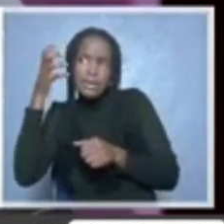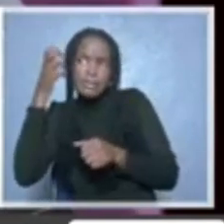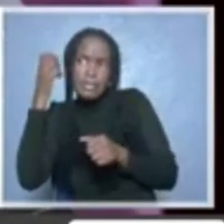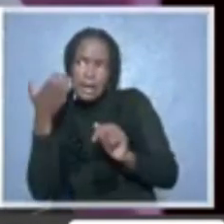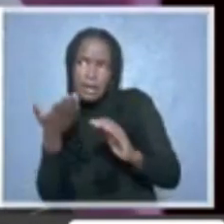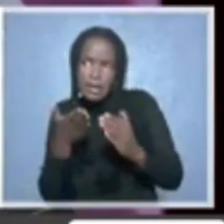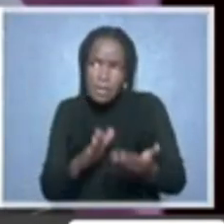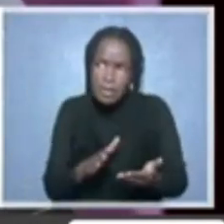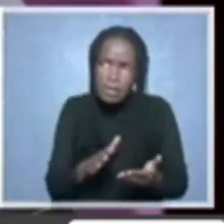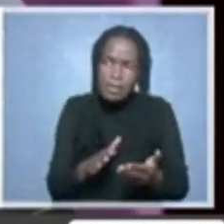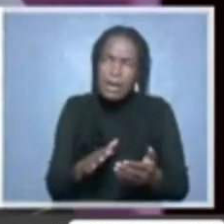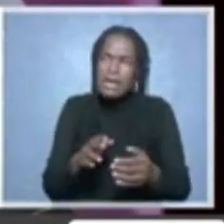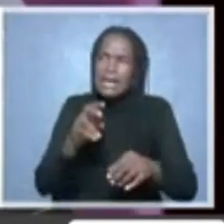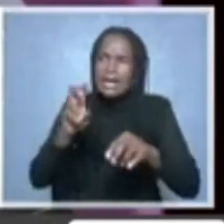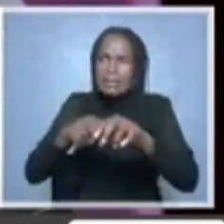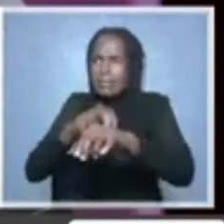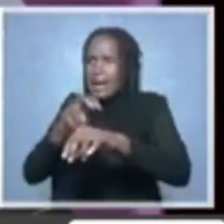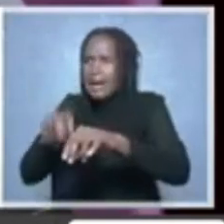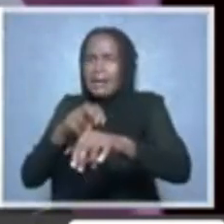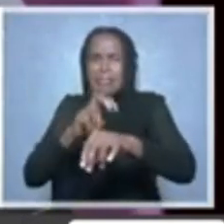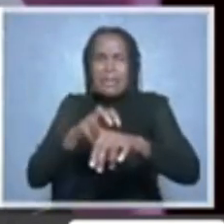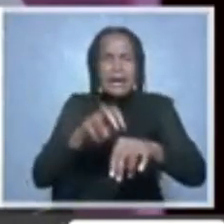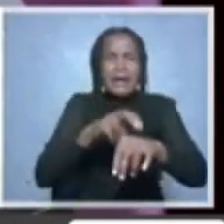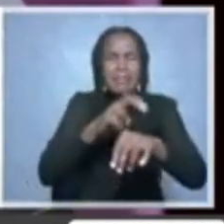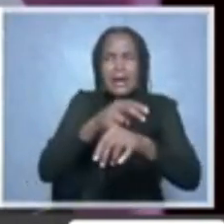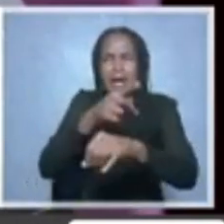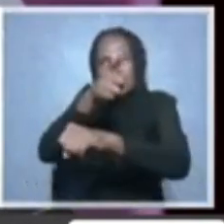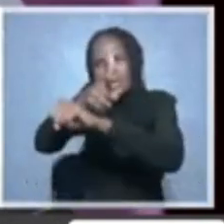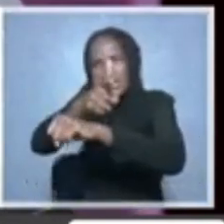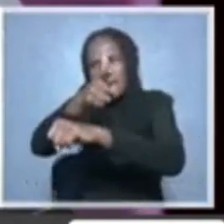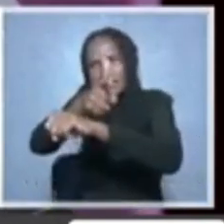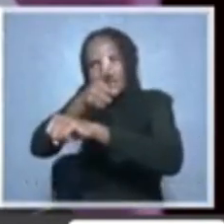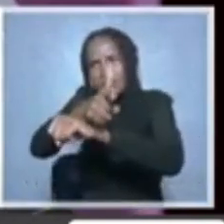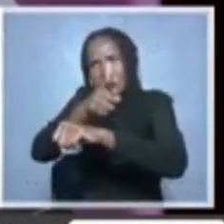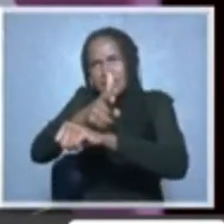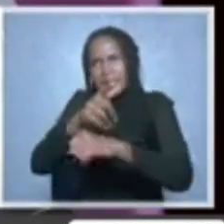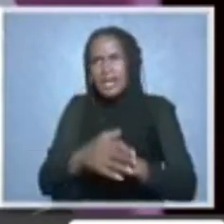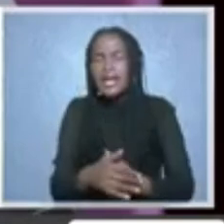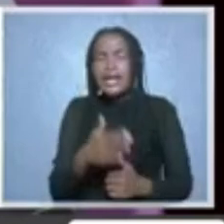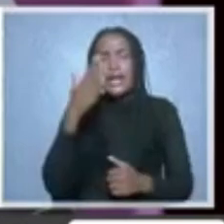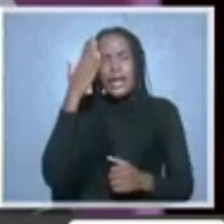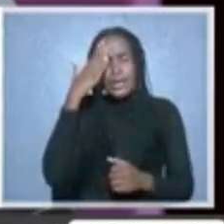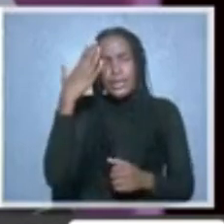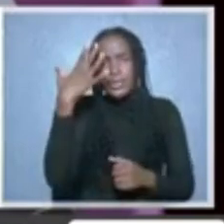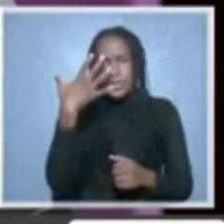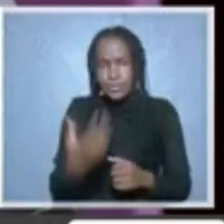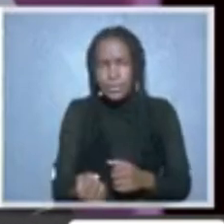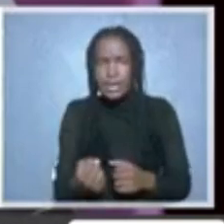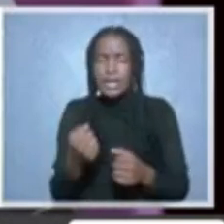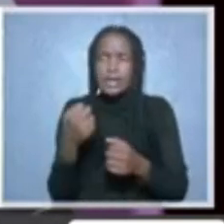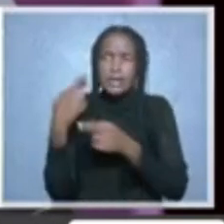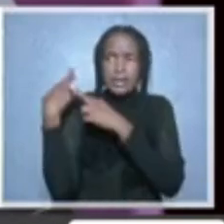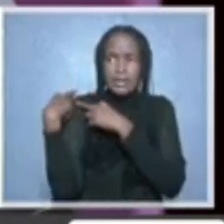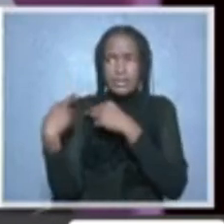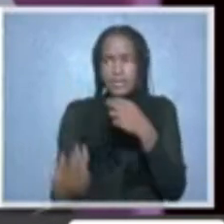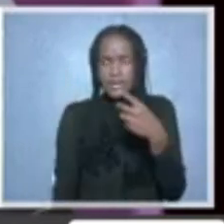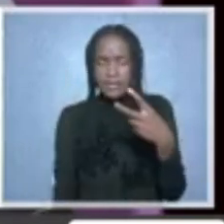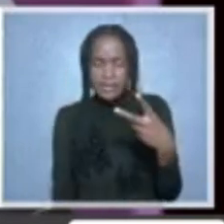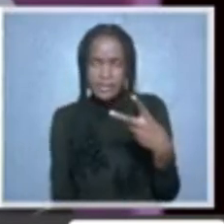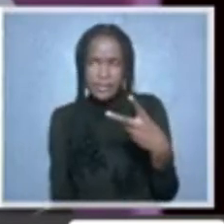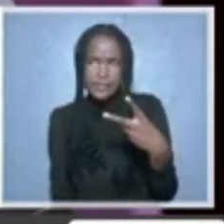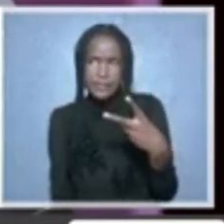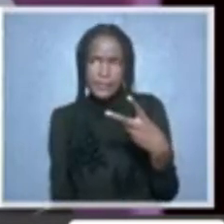had to make do. And as I said a couple of week or two back, is that with this, Namibians